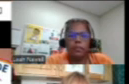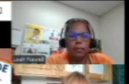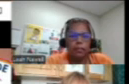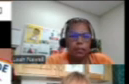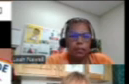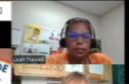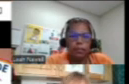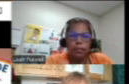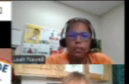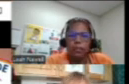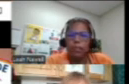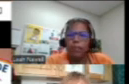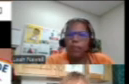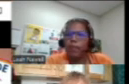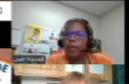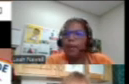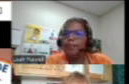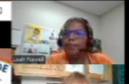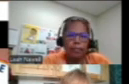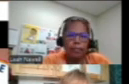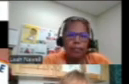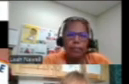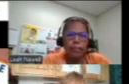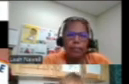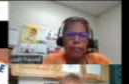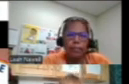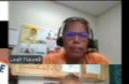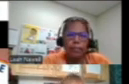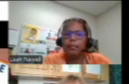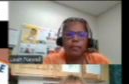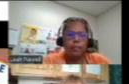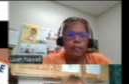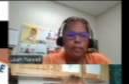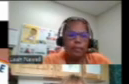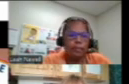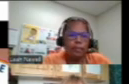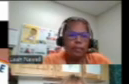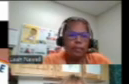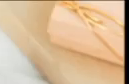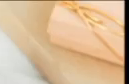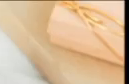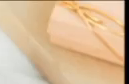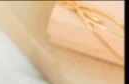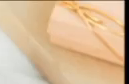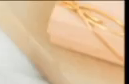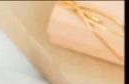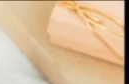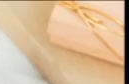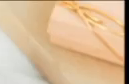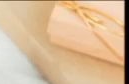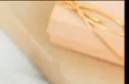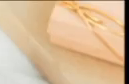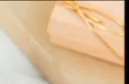into the chat or you can come off mic and share. I'll be watching the chat and I'll just jump in and tell you mine is eclair.